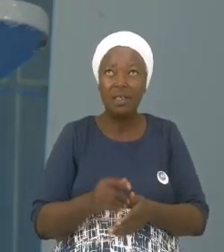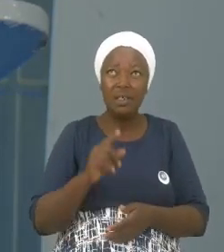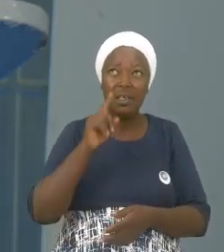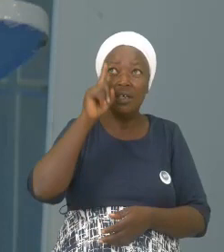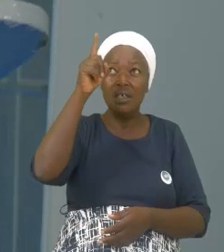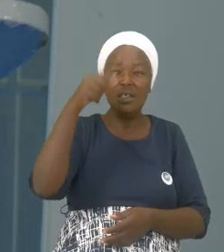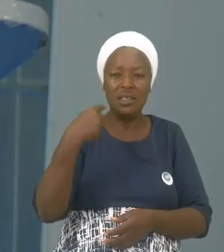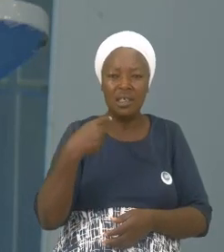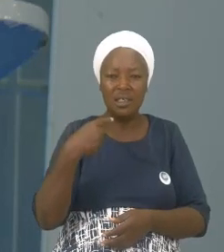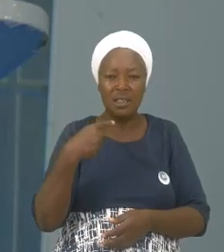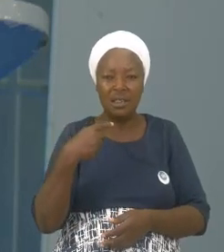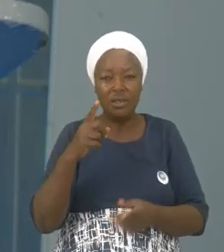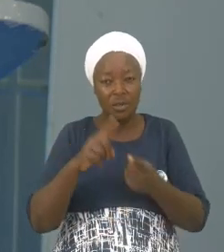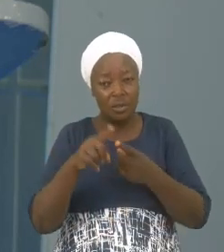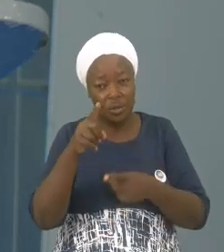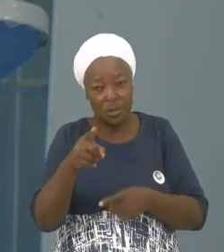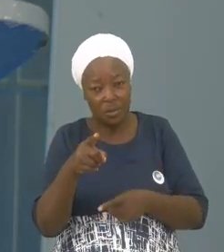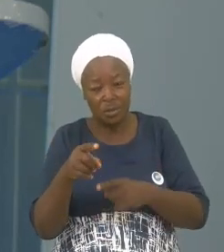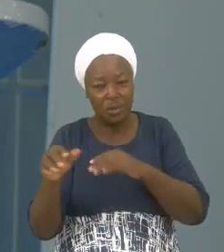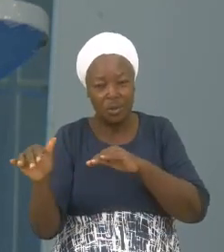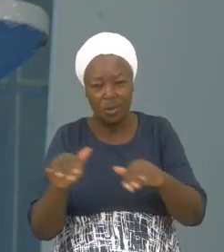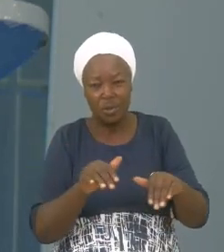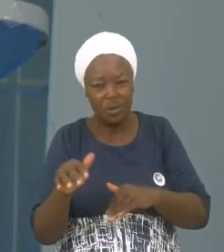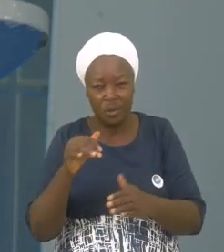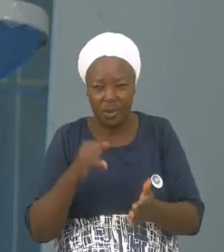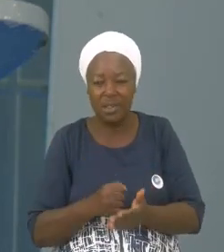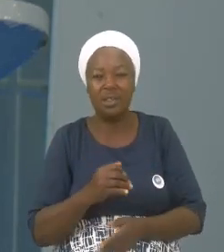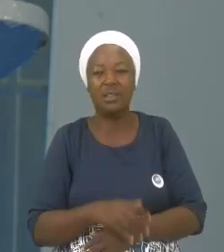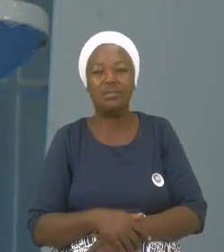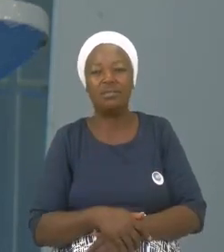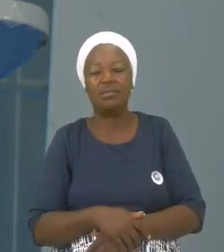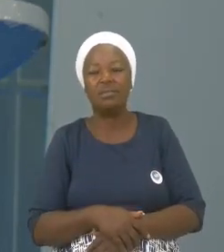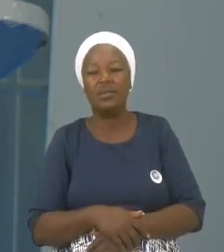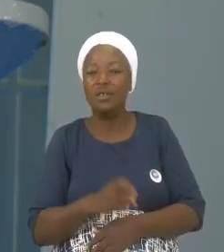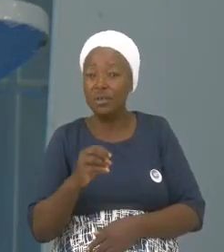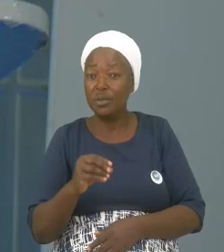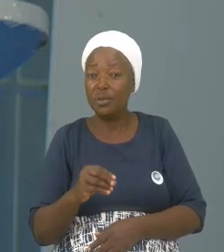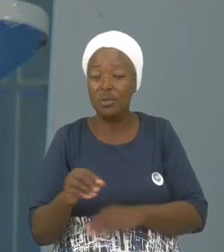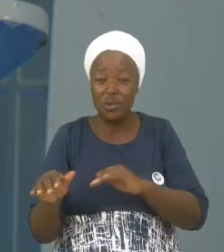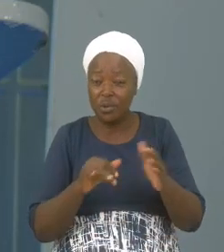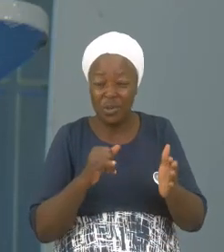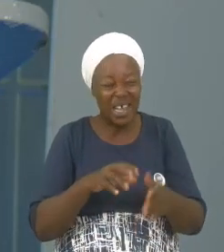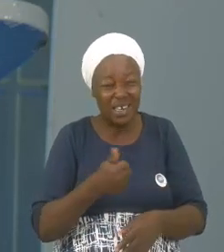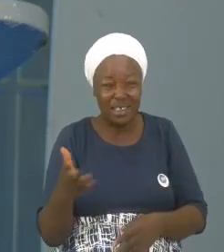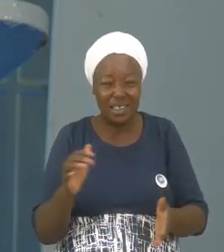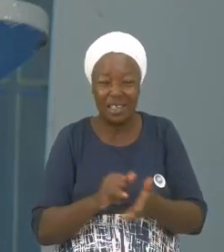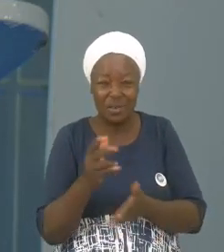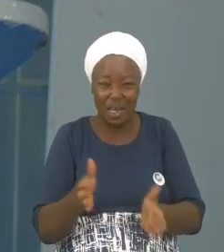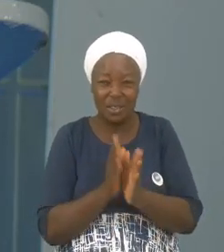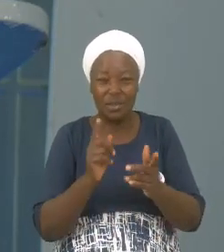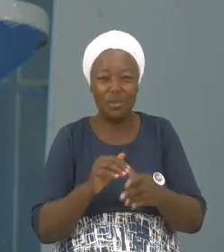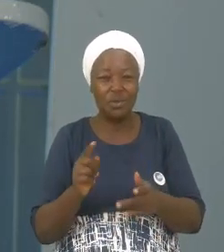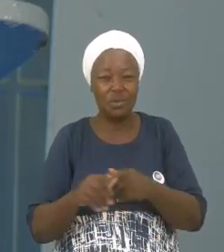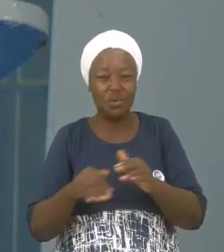explosion, miracle explosion, Pentecostal power explosion. So shall it be for you